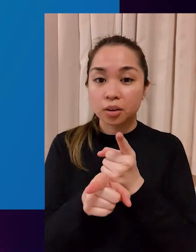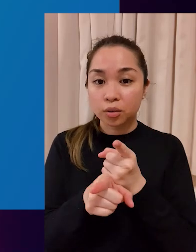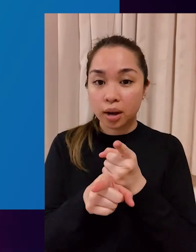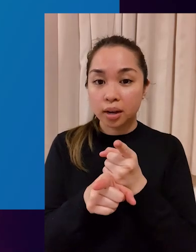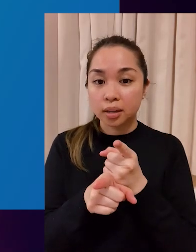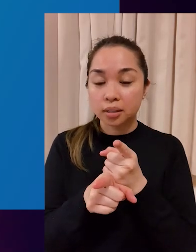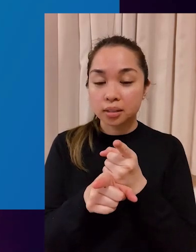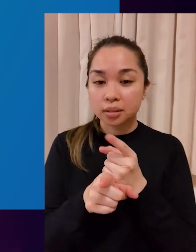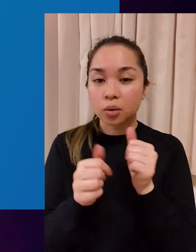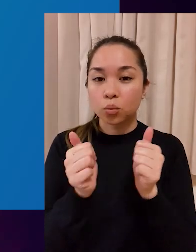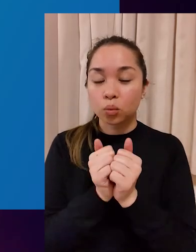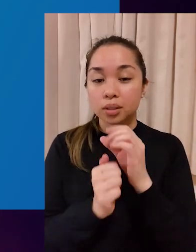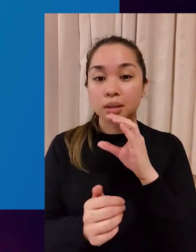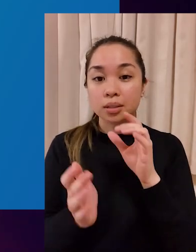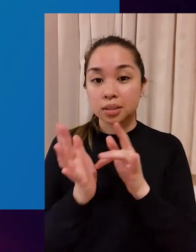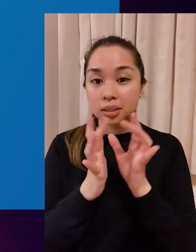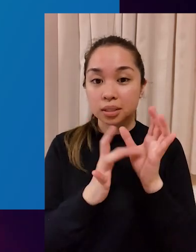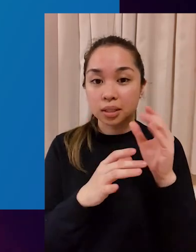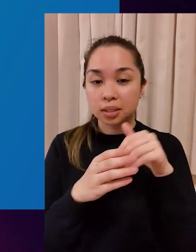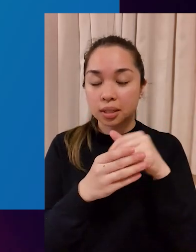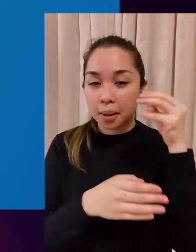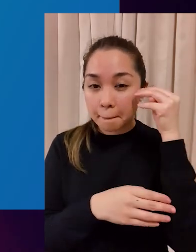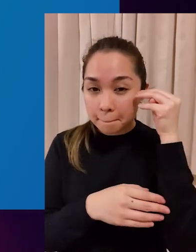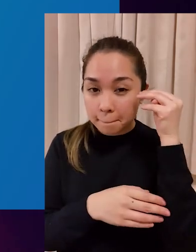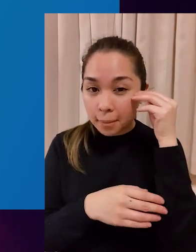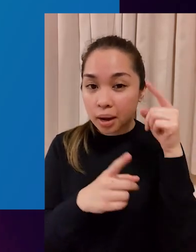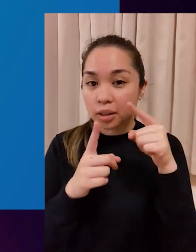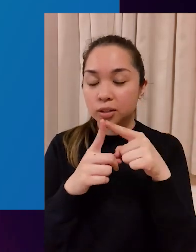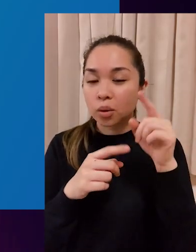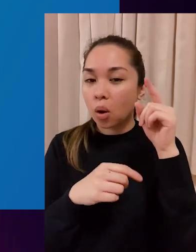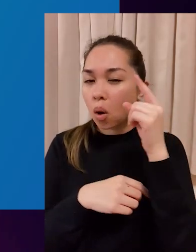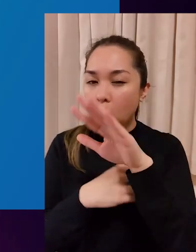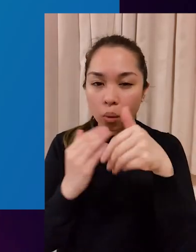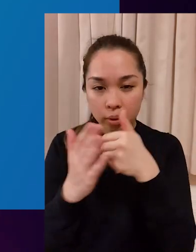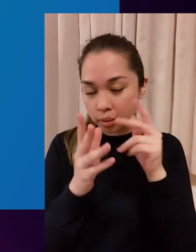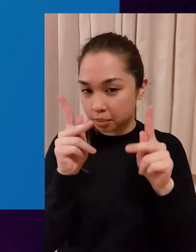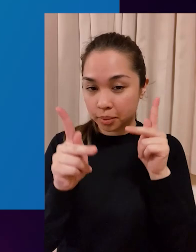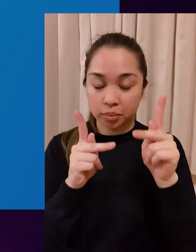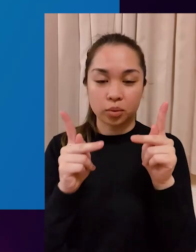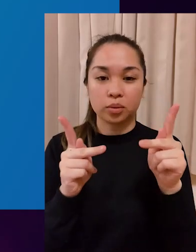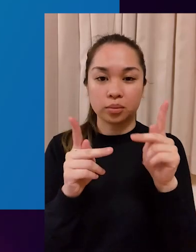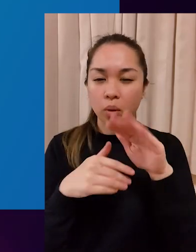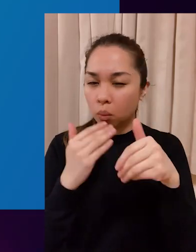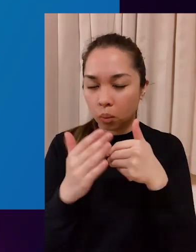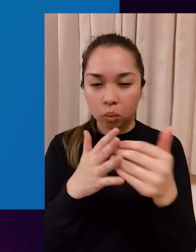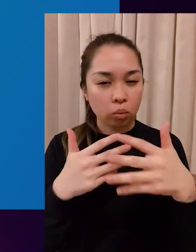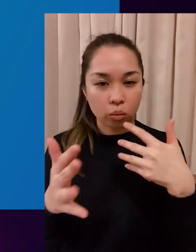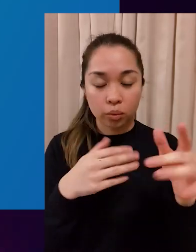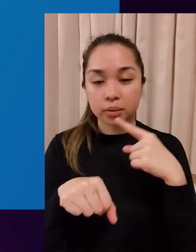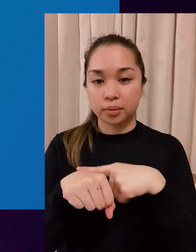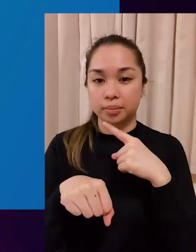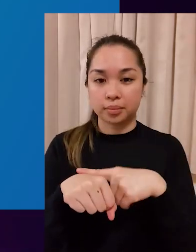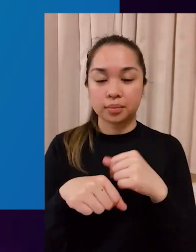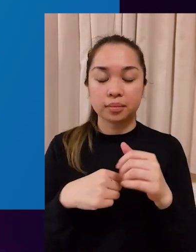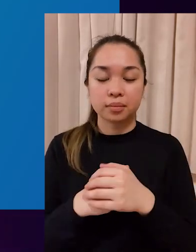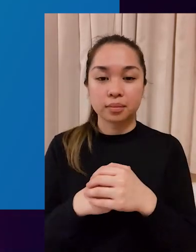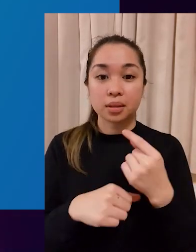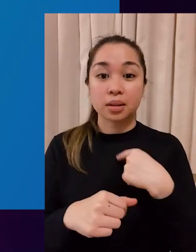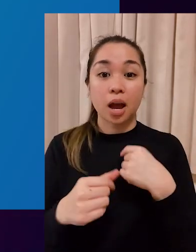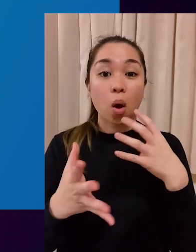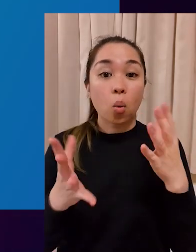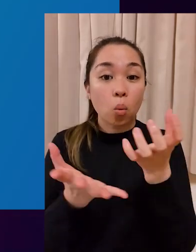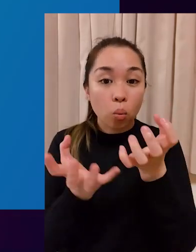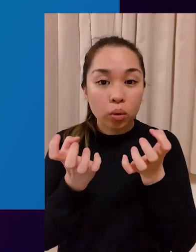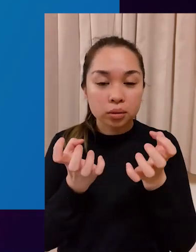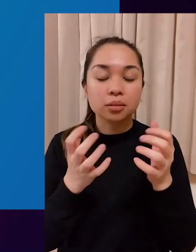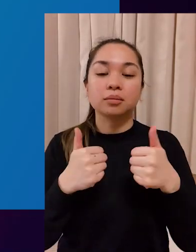mind to anyone, anytime. No matter how loving I may look on the outside, serving others, helping out, and giving to those in